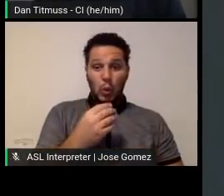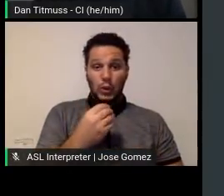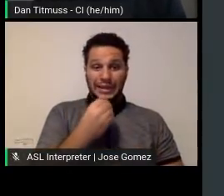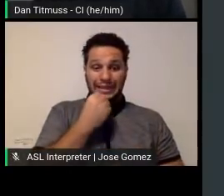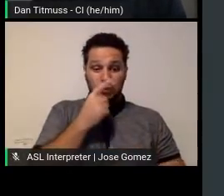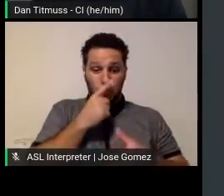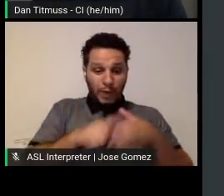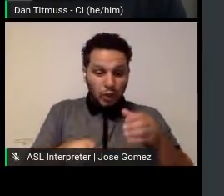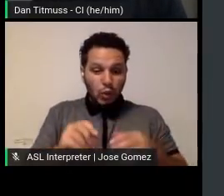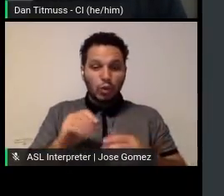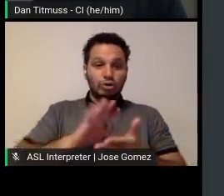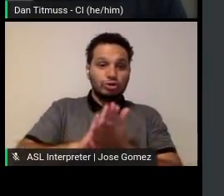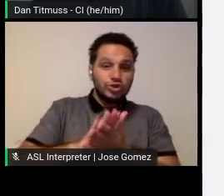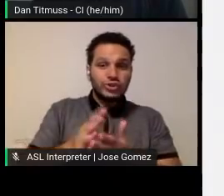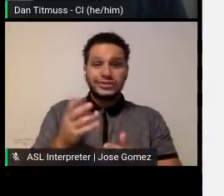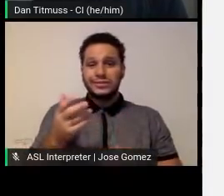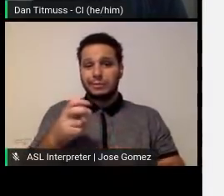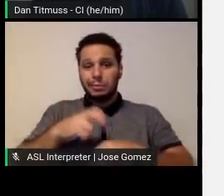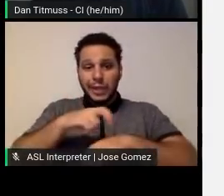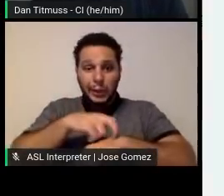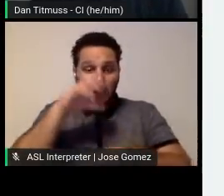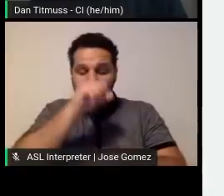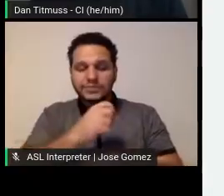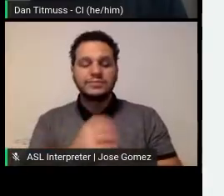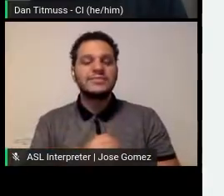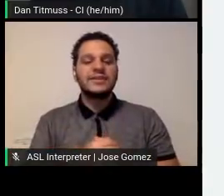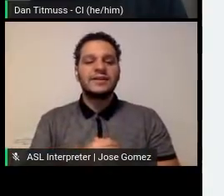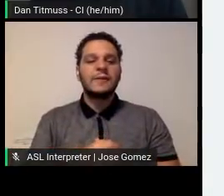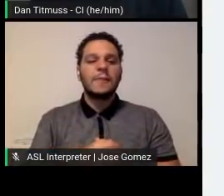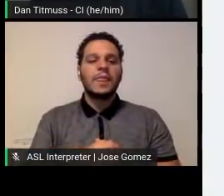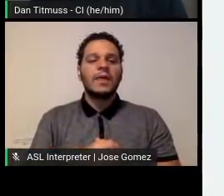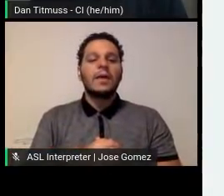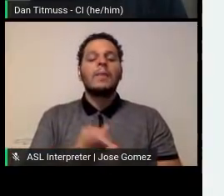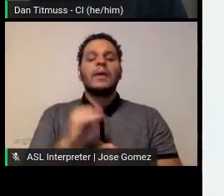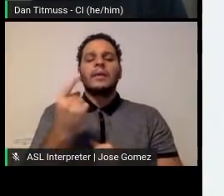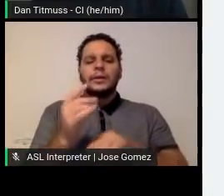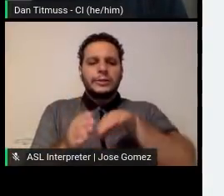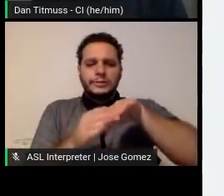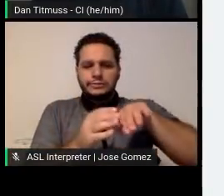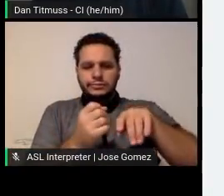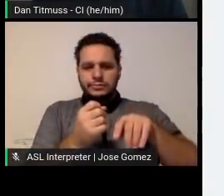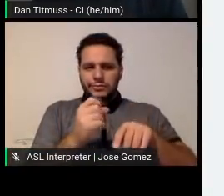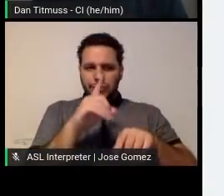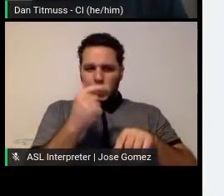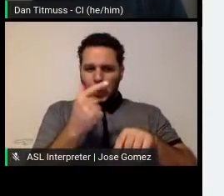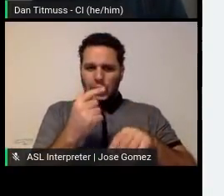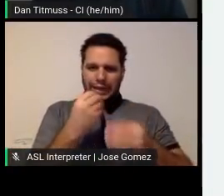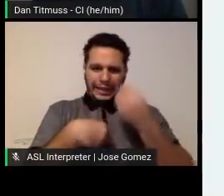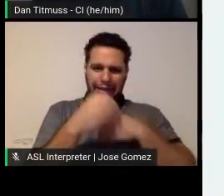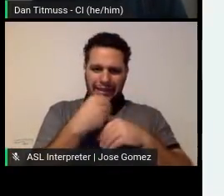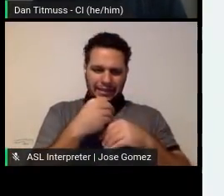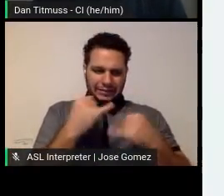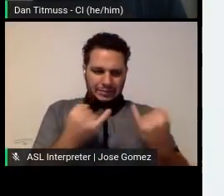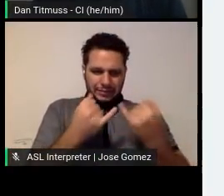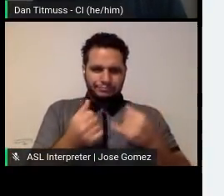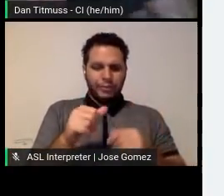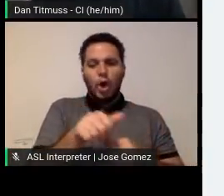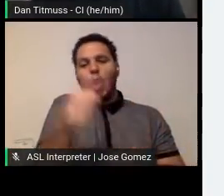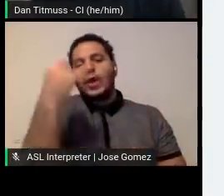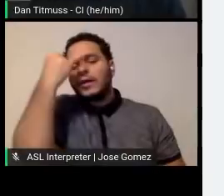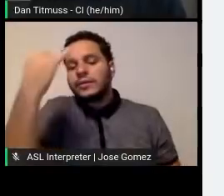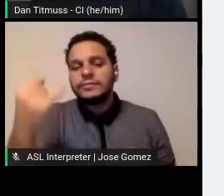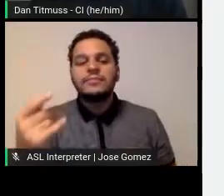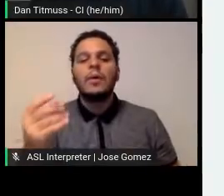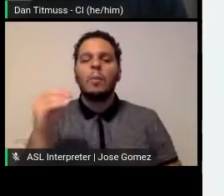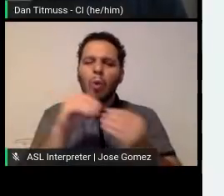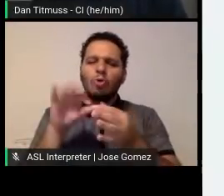cheese, and potatoes and rice. Let's look at something that's not to do with dogs eating spaghetti. Let's look at like a more